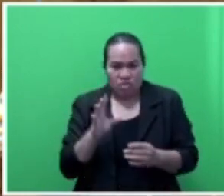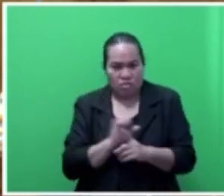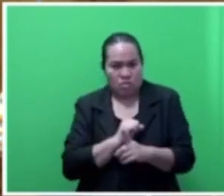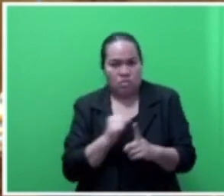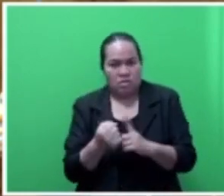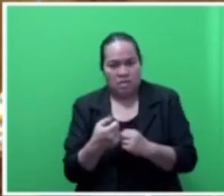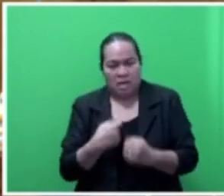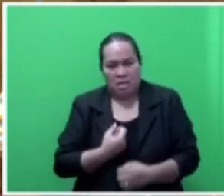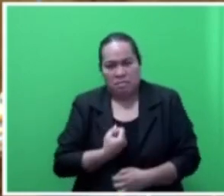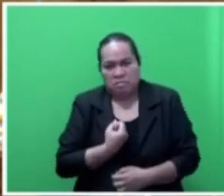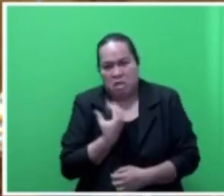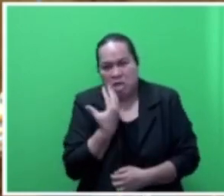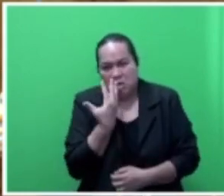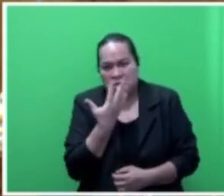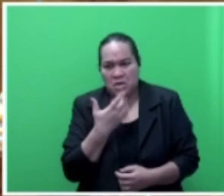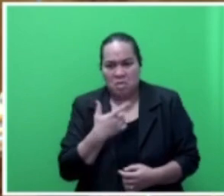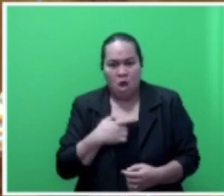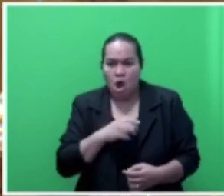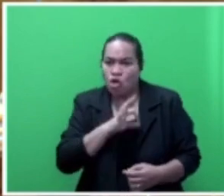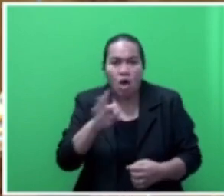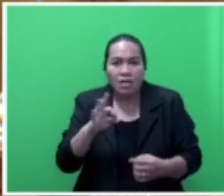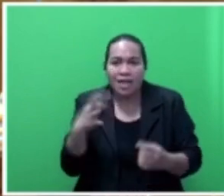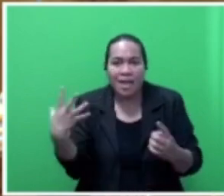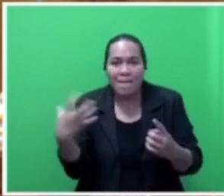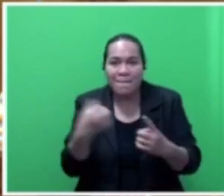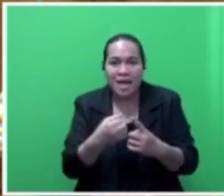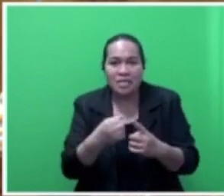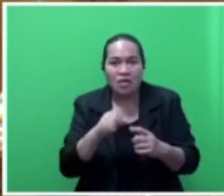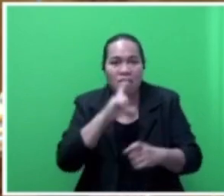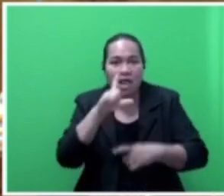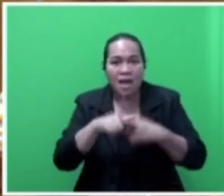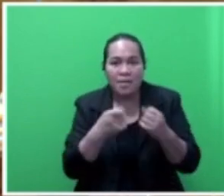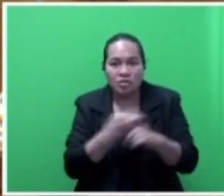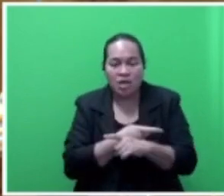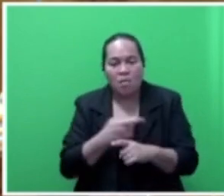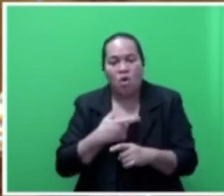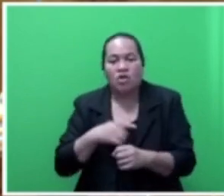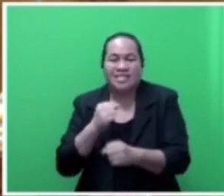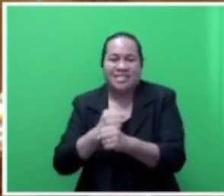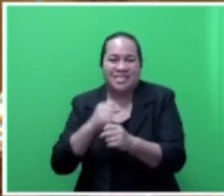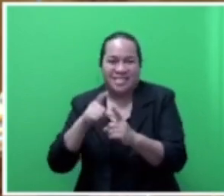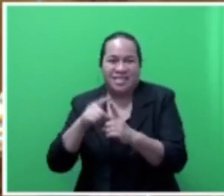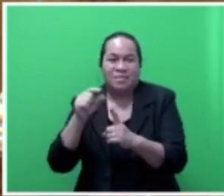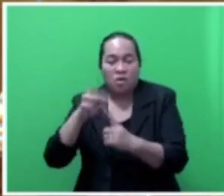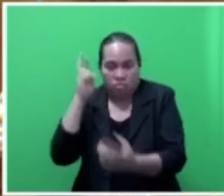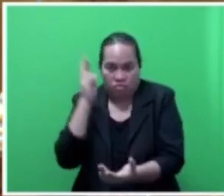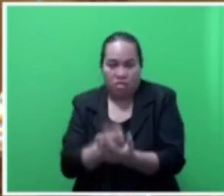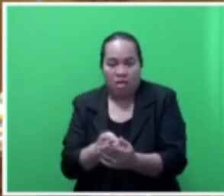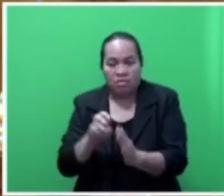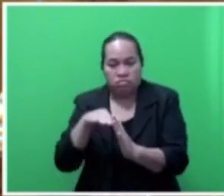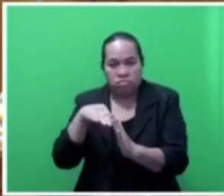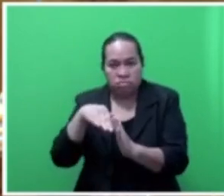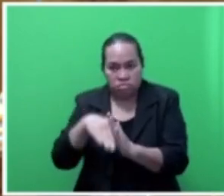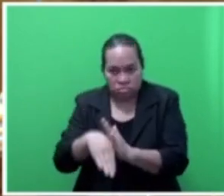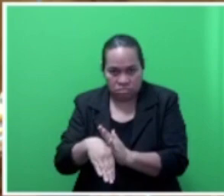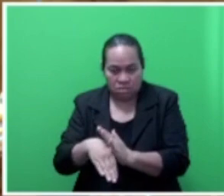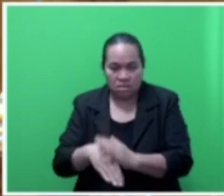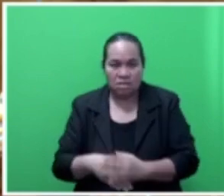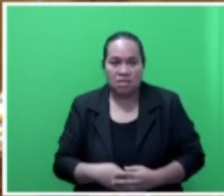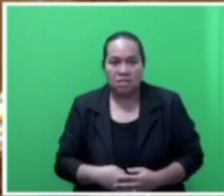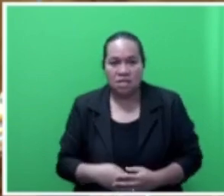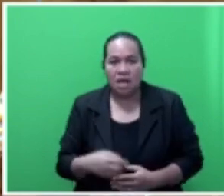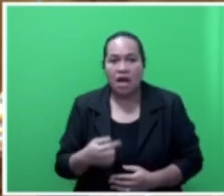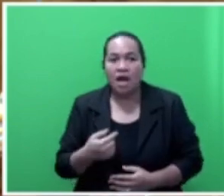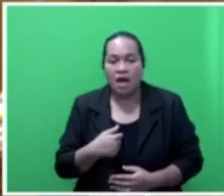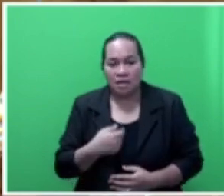quite embarrassing, not because of the impact of climate change, but because our GDP has declined in real terms, in which I stated earlier that